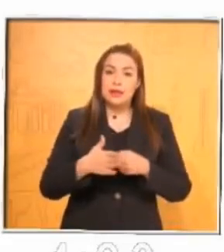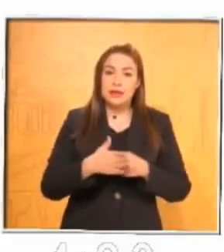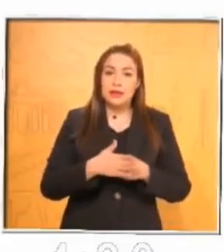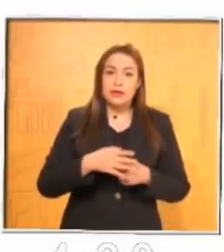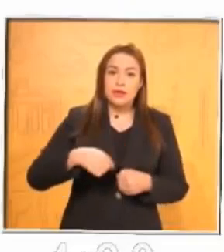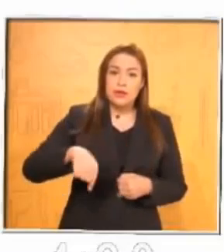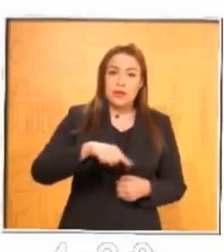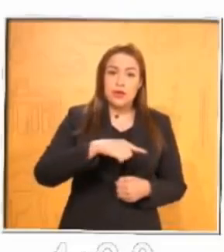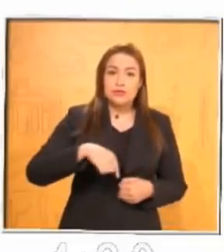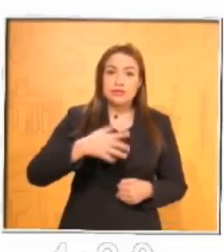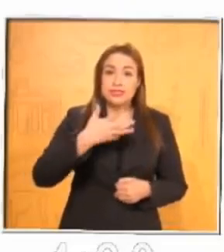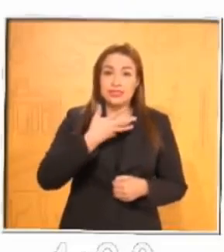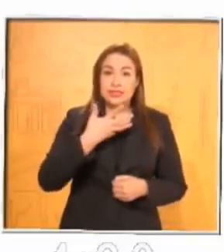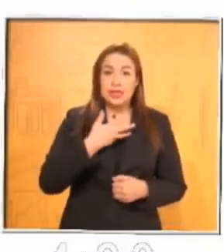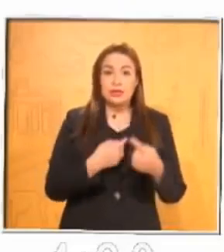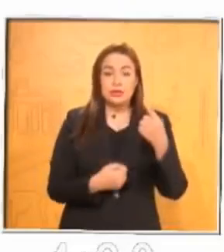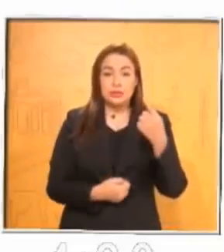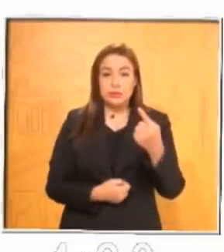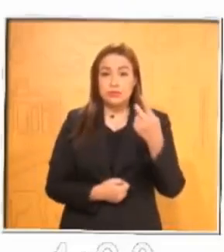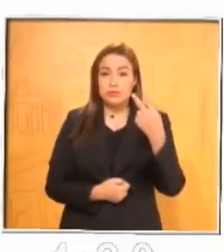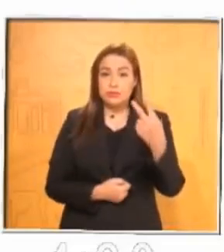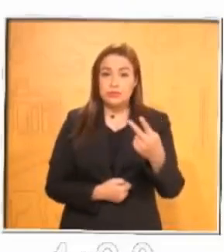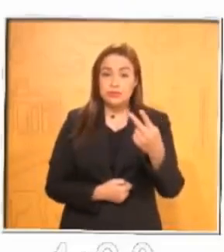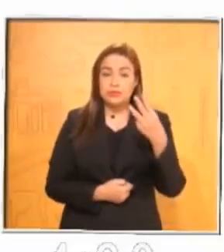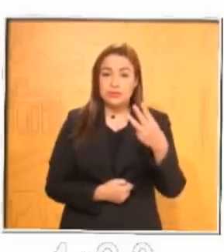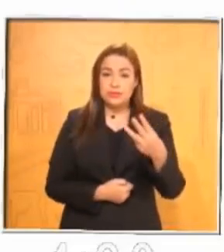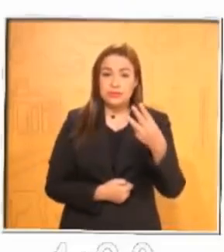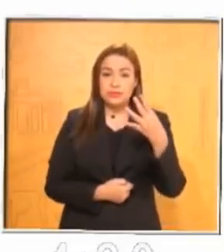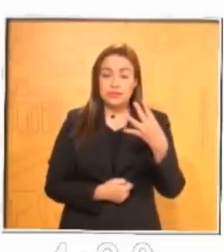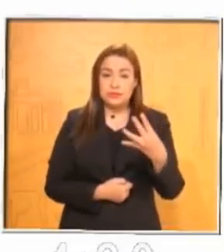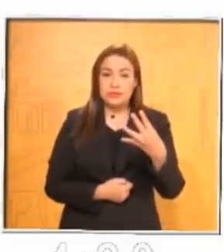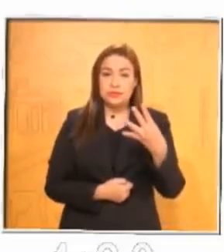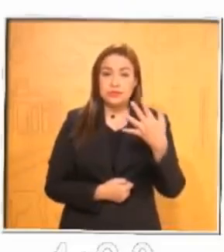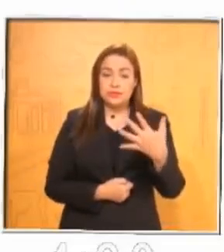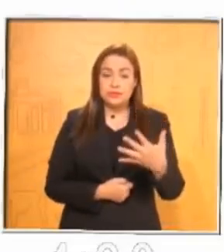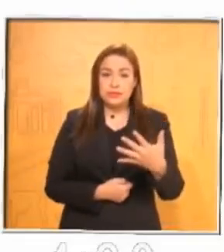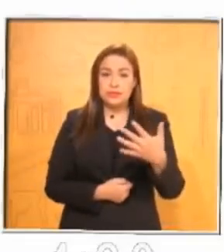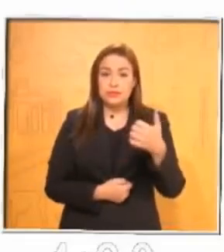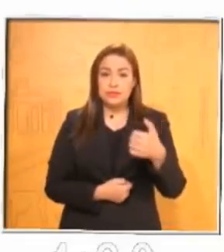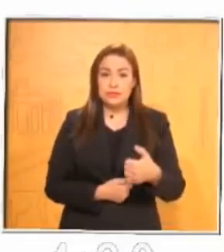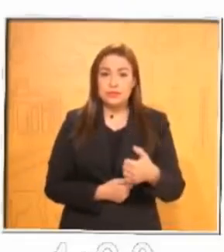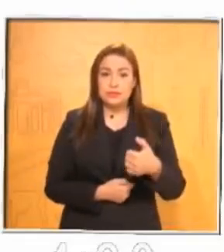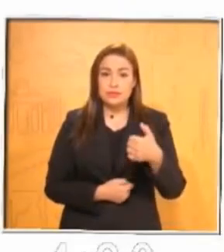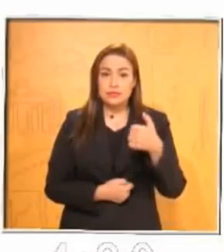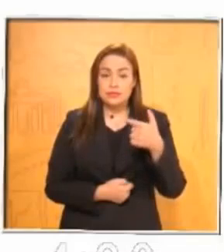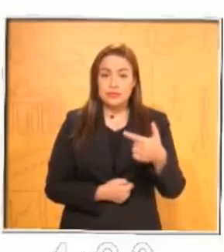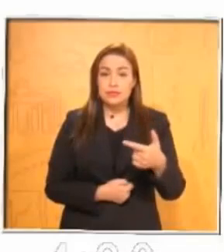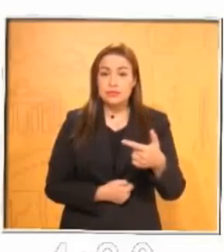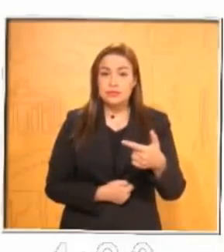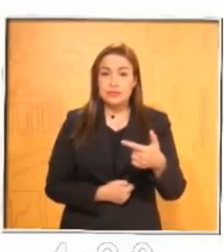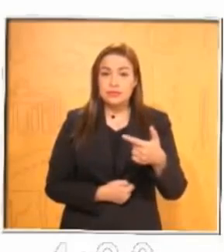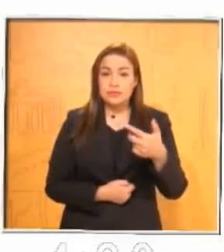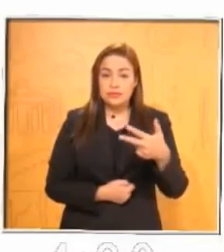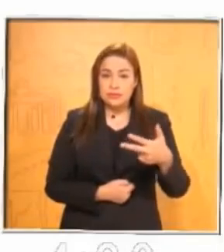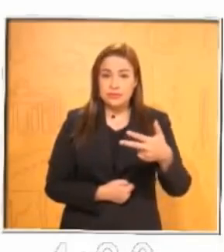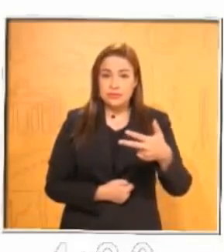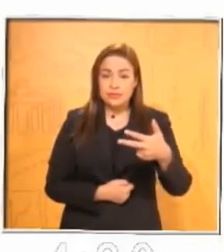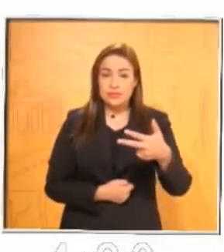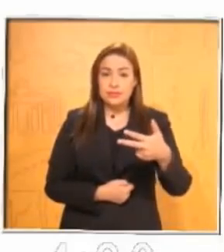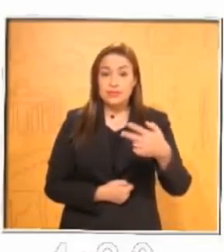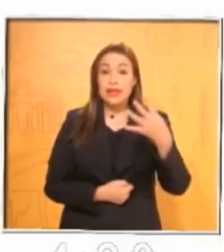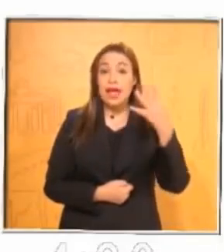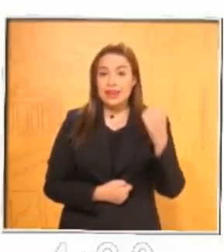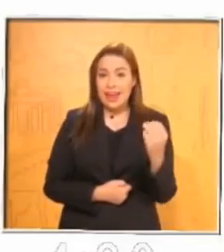have 1, 2, 3, 4, 5, 6, 7, 8,